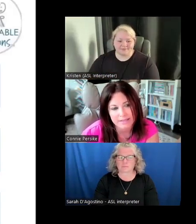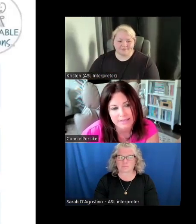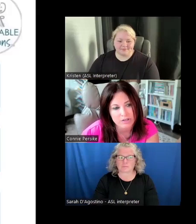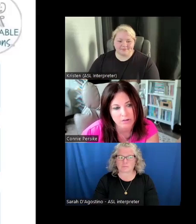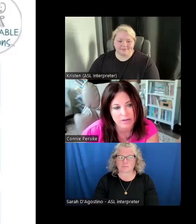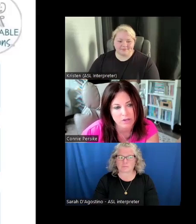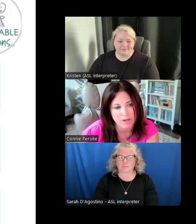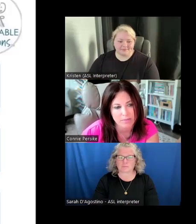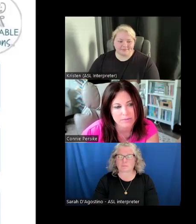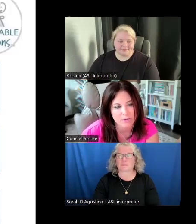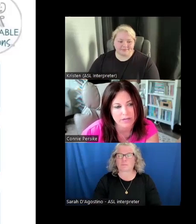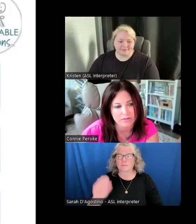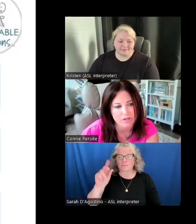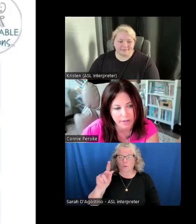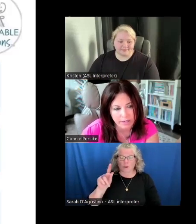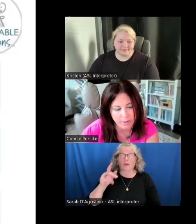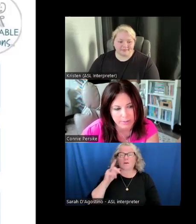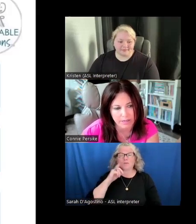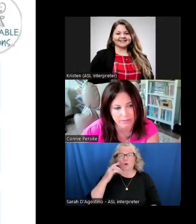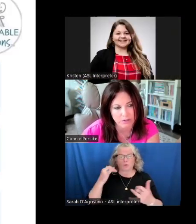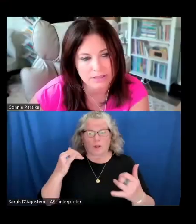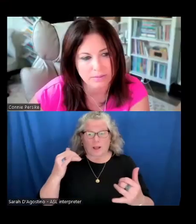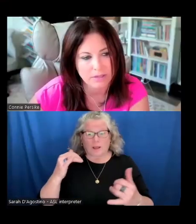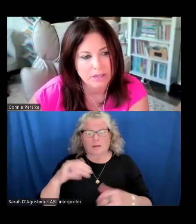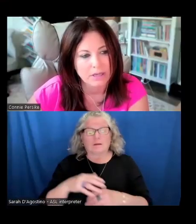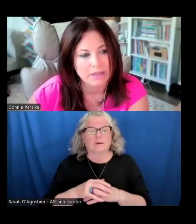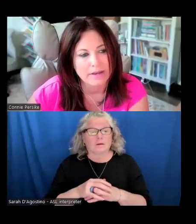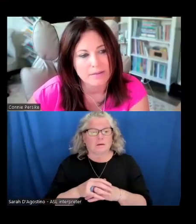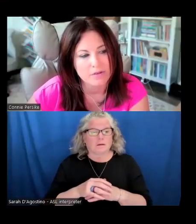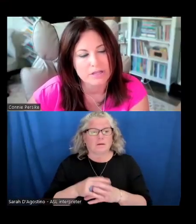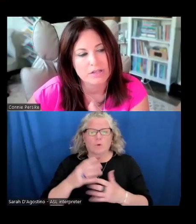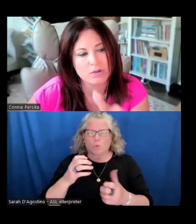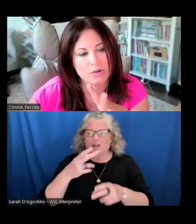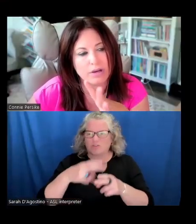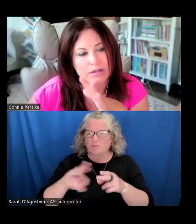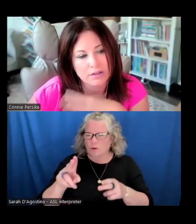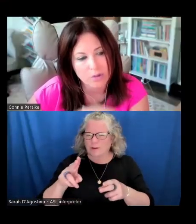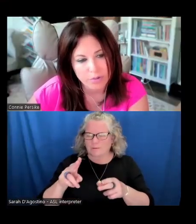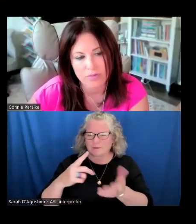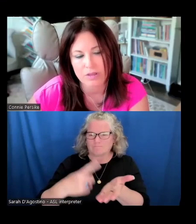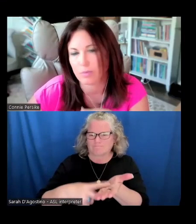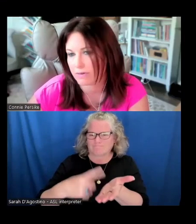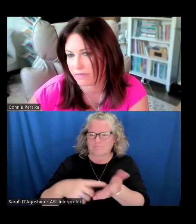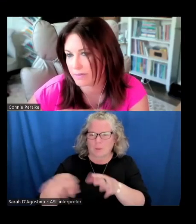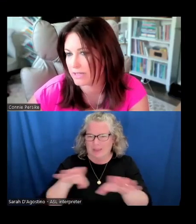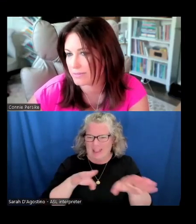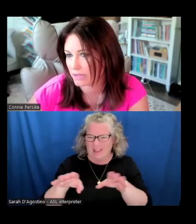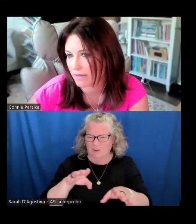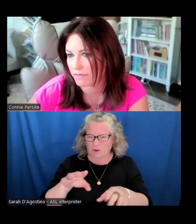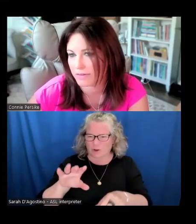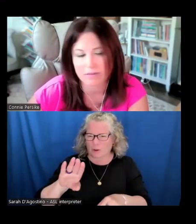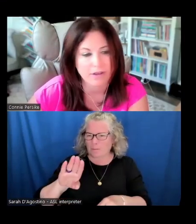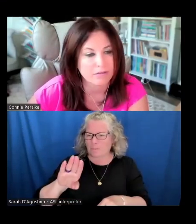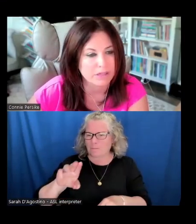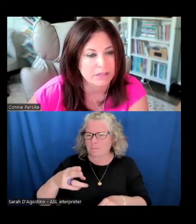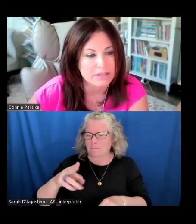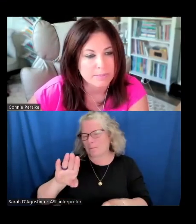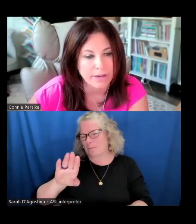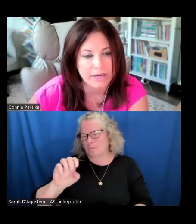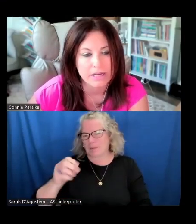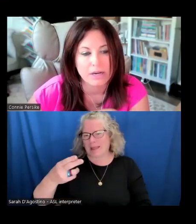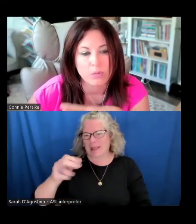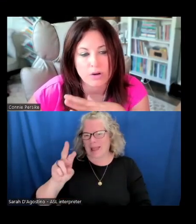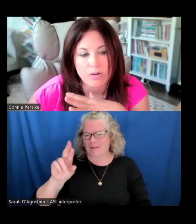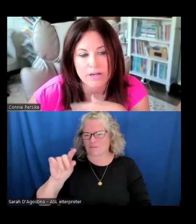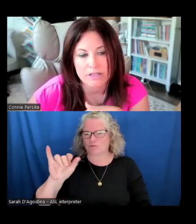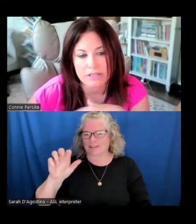Guy did such a great job this morning of talking about behaviorism, that I'm going to go through this briefly because we only have 55 minutes,